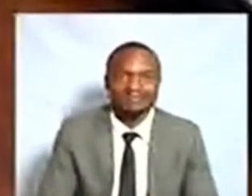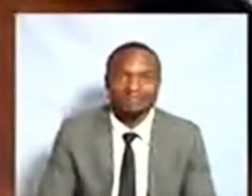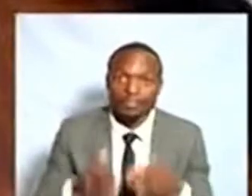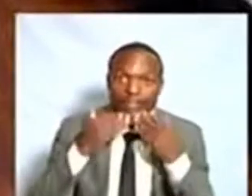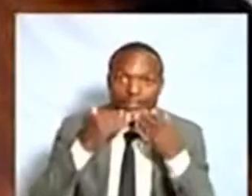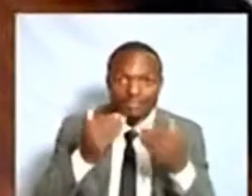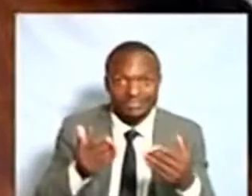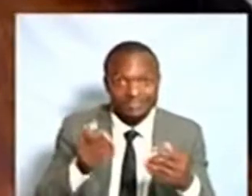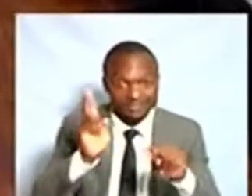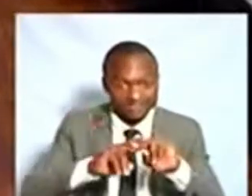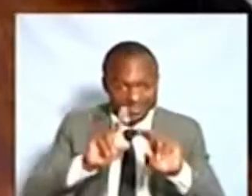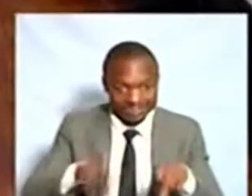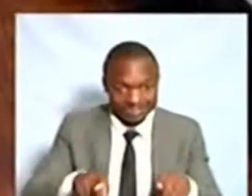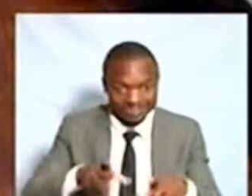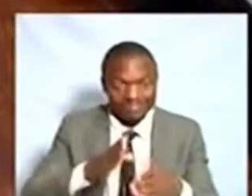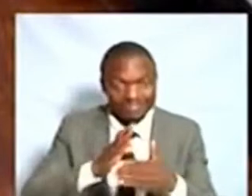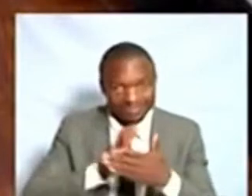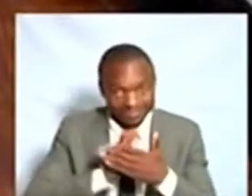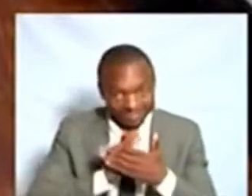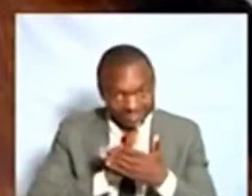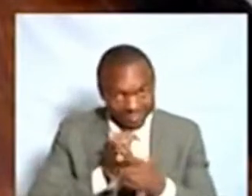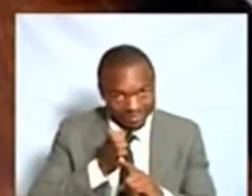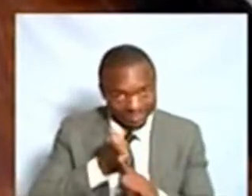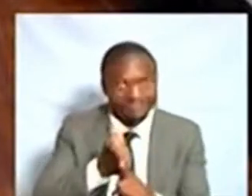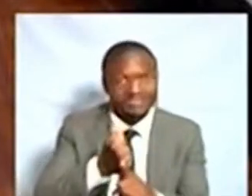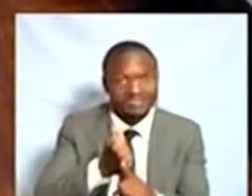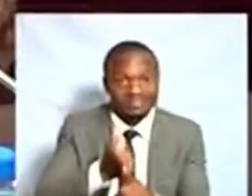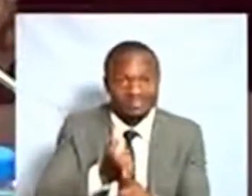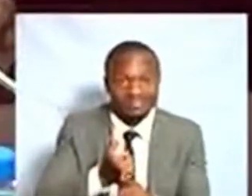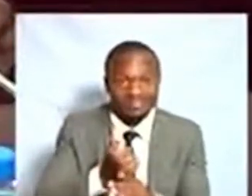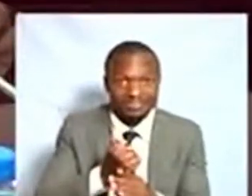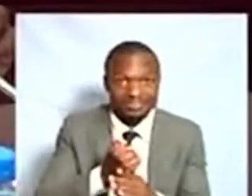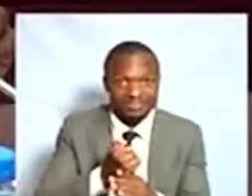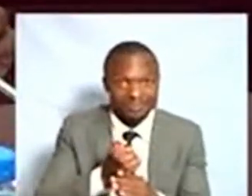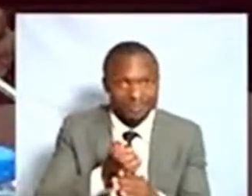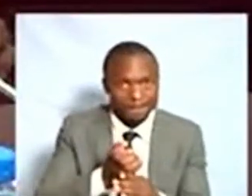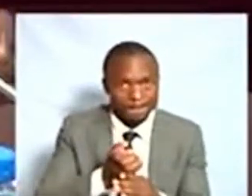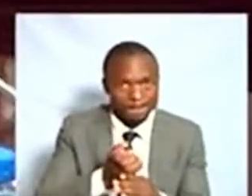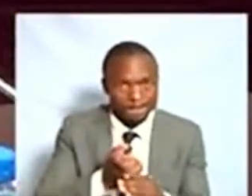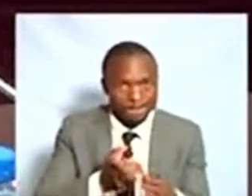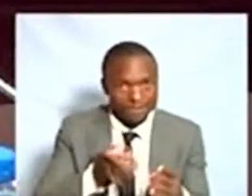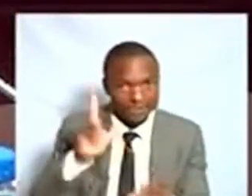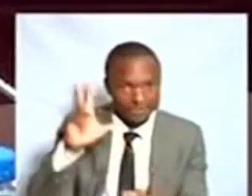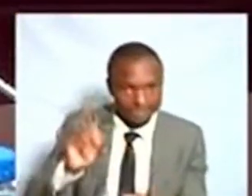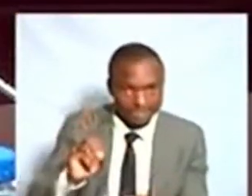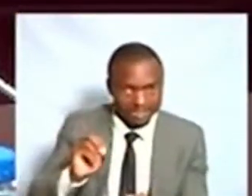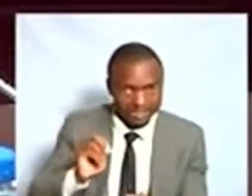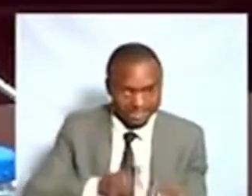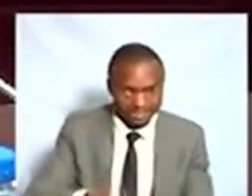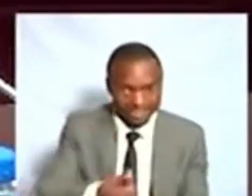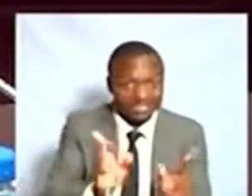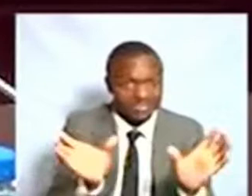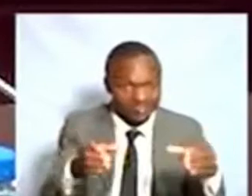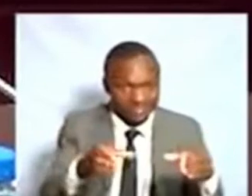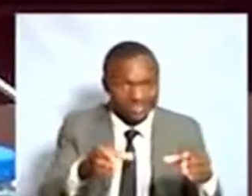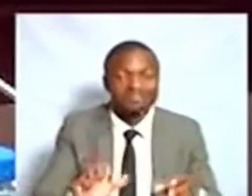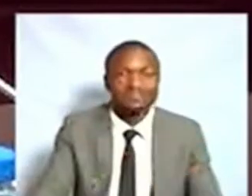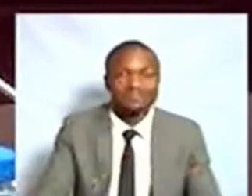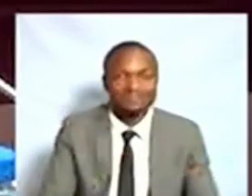Thank you so much, Chair, for the guidance. Paragraph 30, Kasenengwa Town Council.